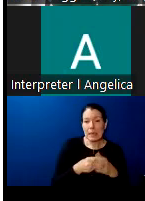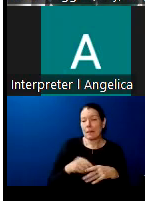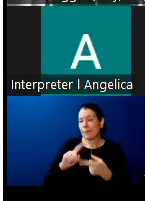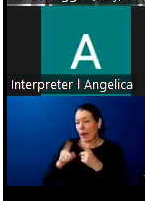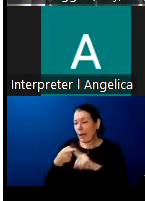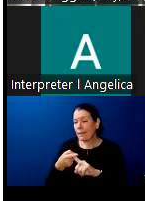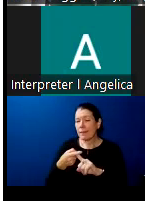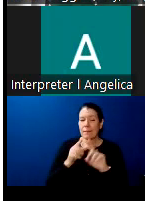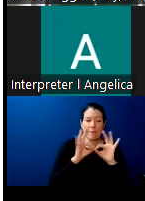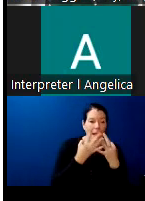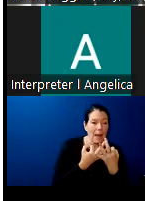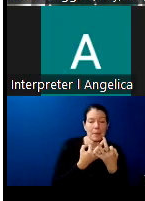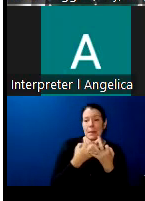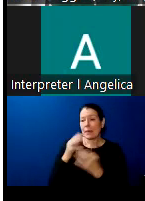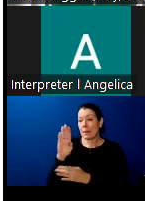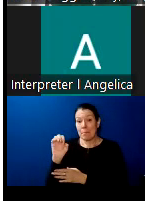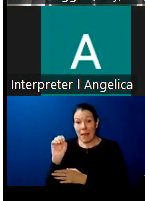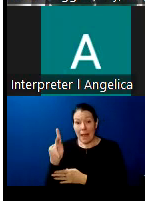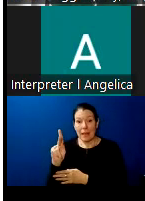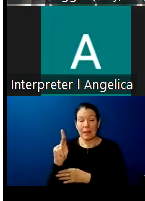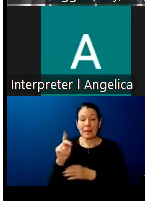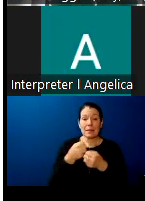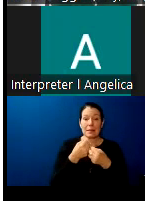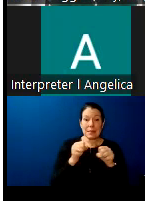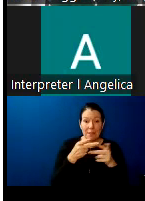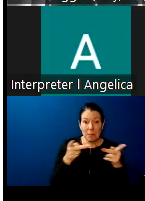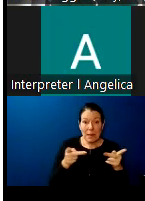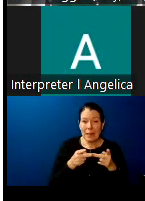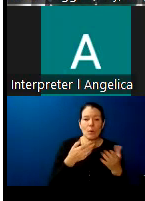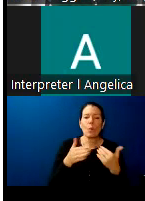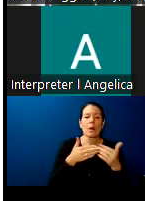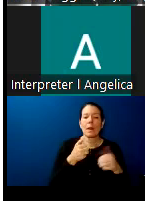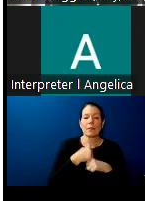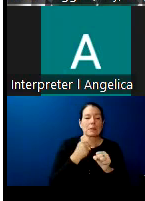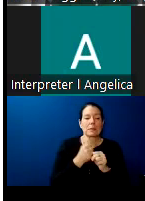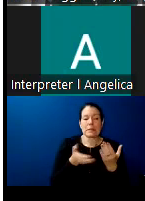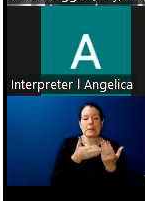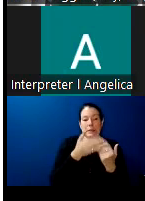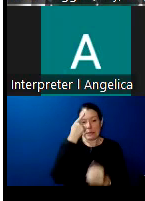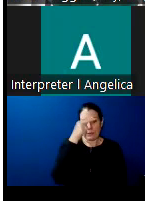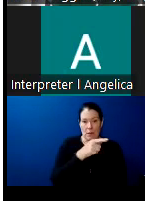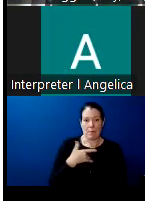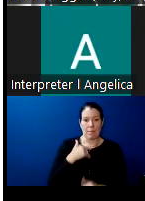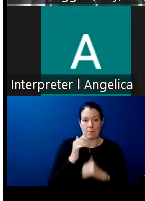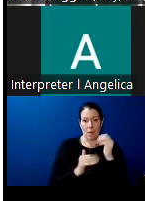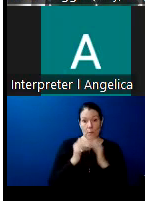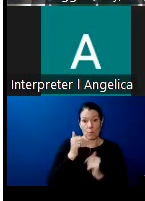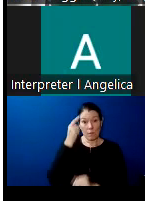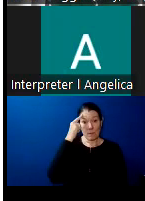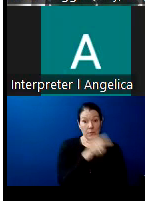member, just a generally secure location, whatever makes the most sense and feels comfortable for the